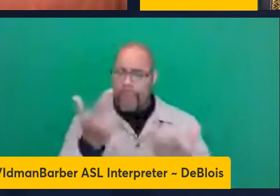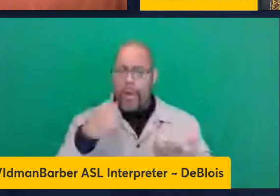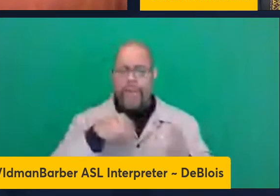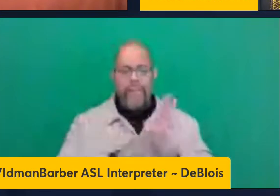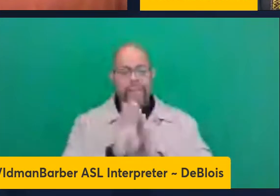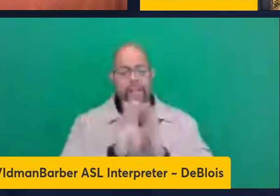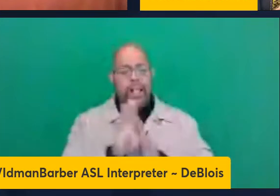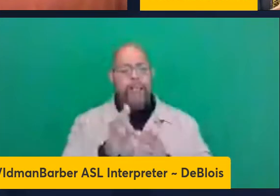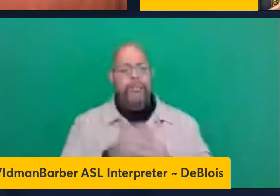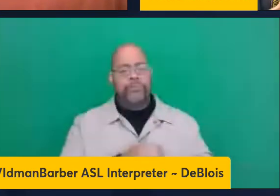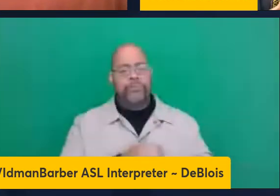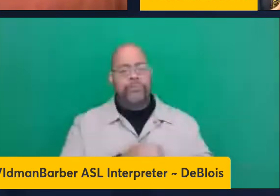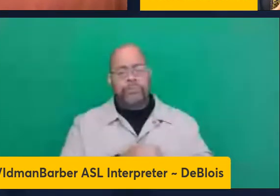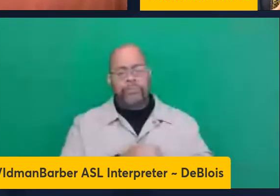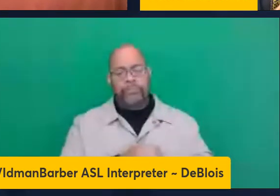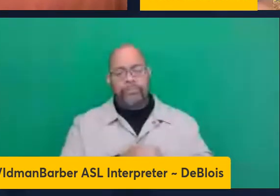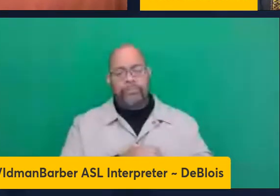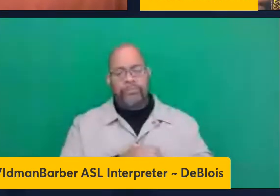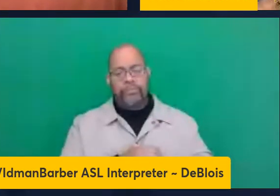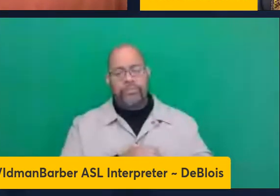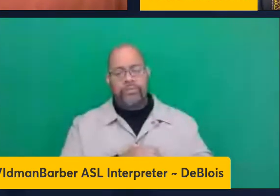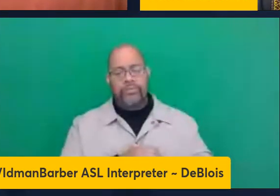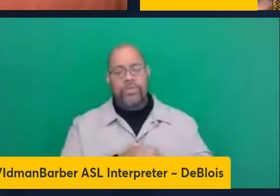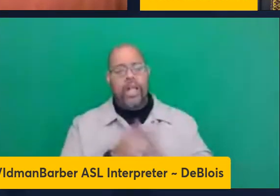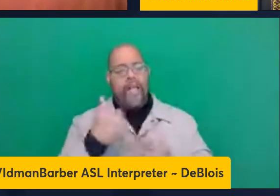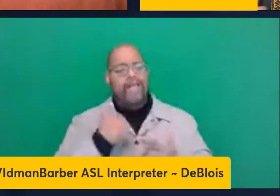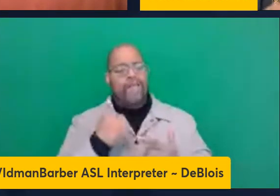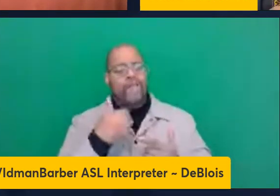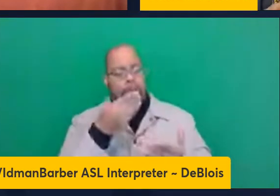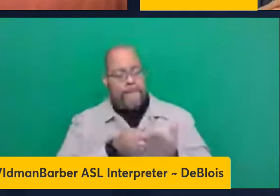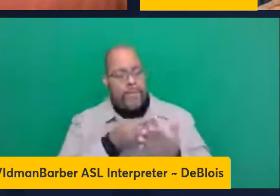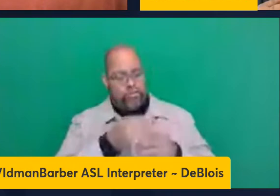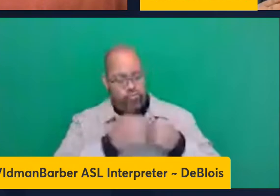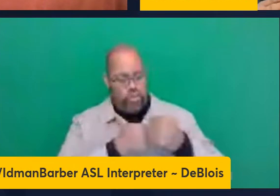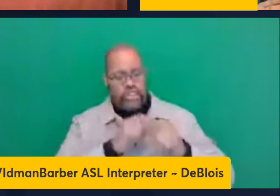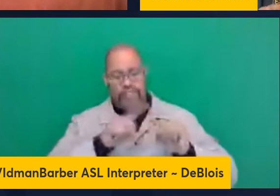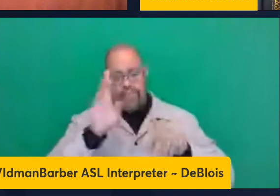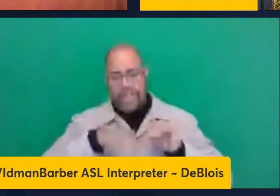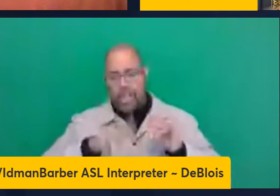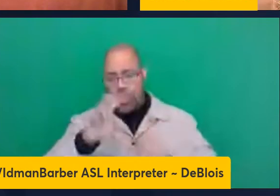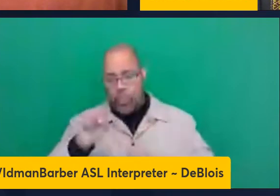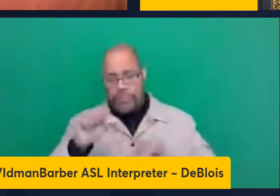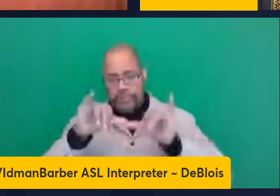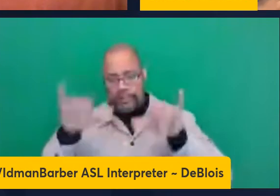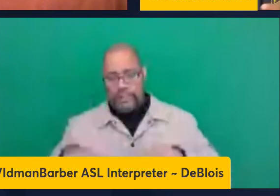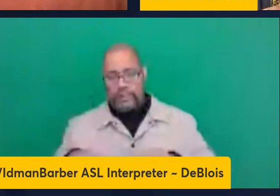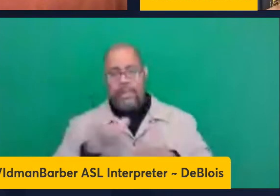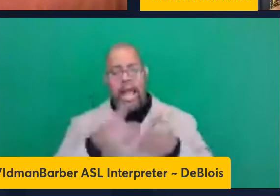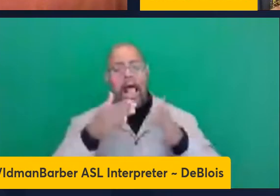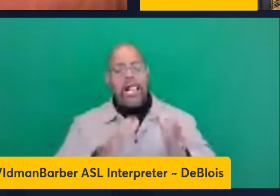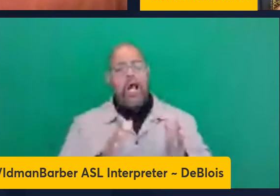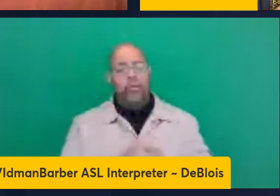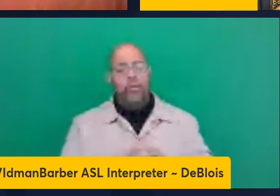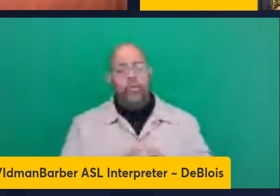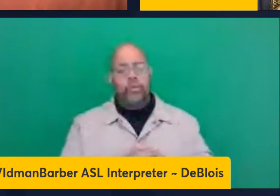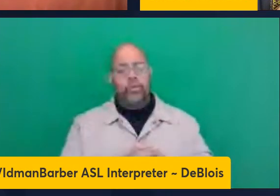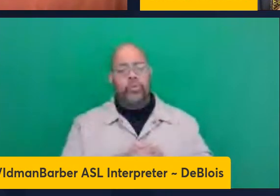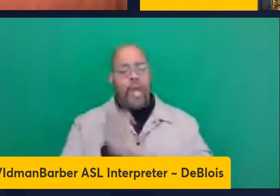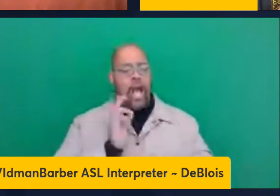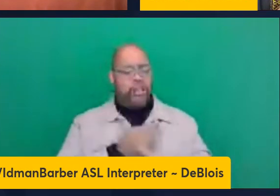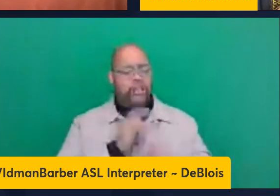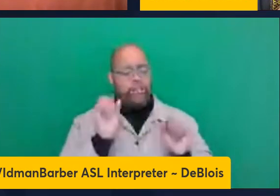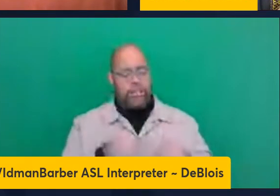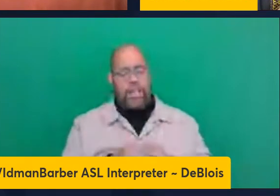our own sort of wage structure that's different from the university system, that allows us to